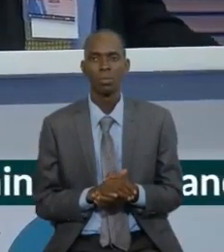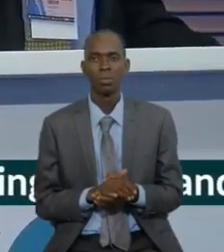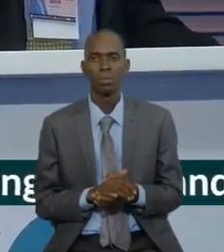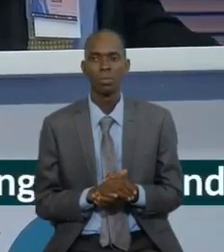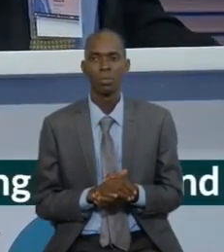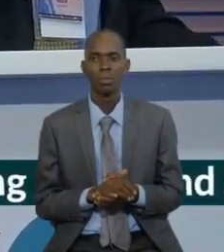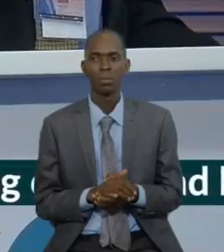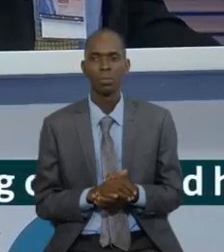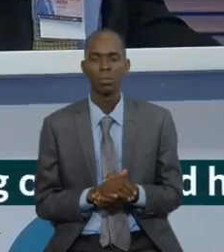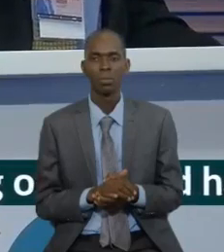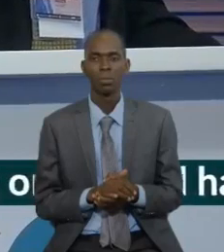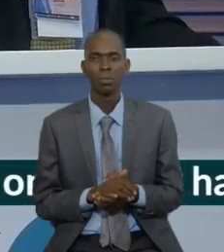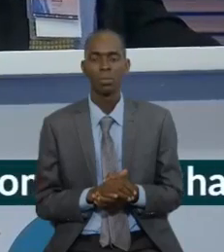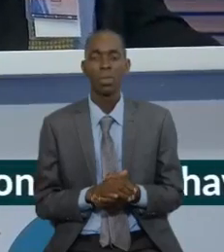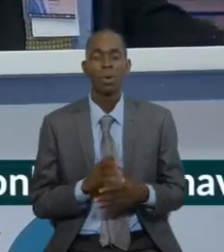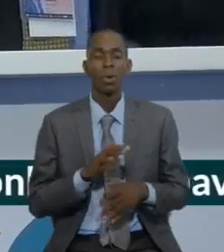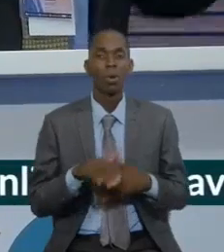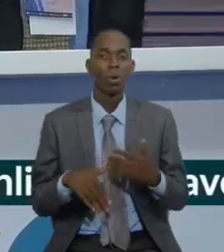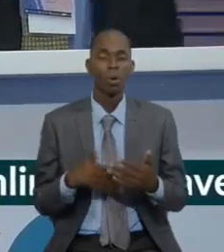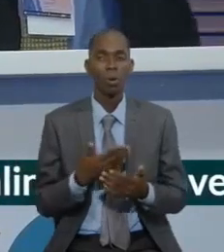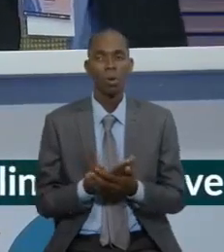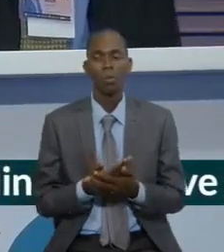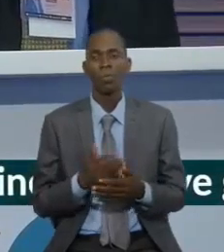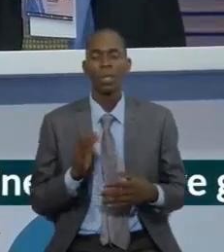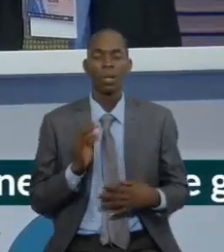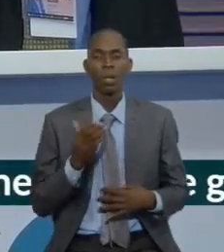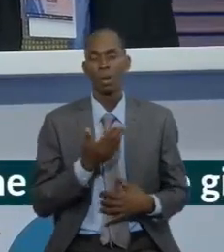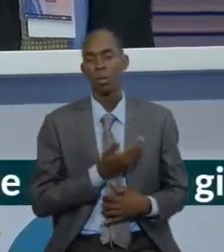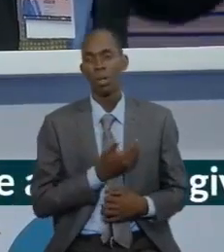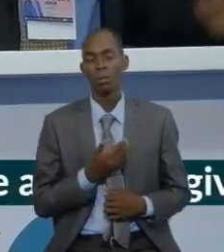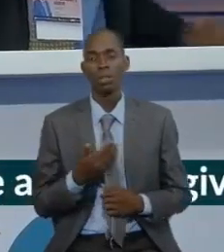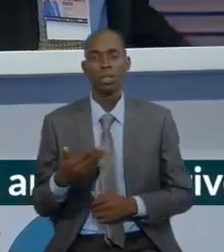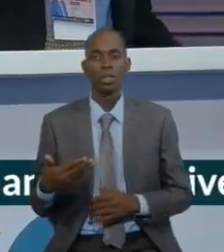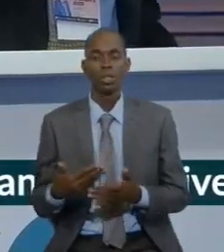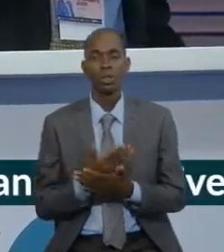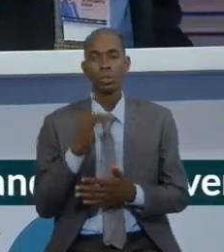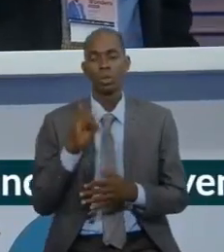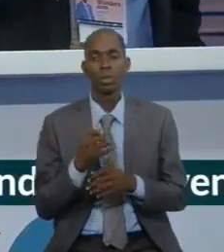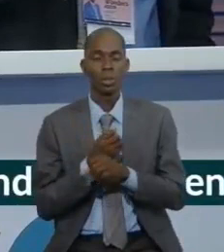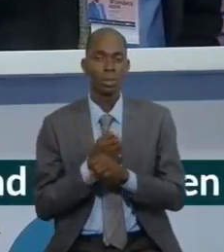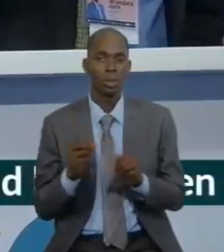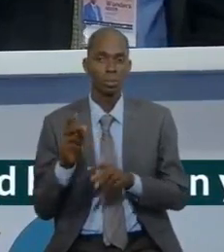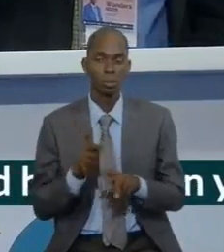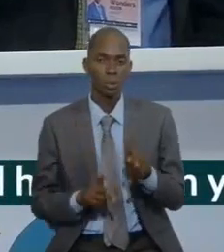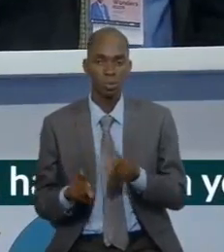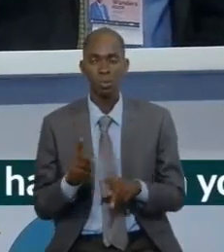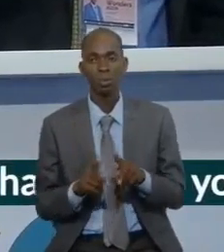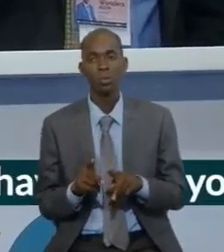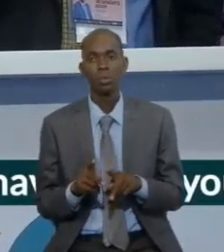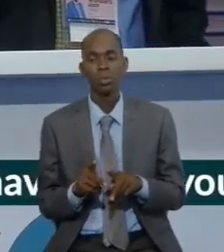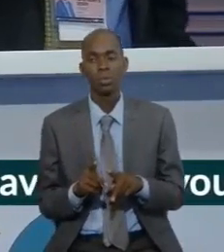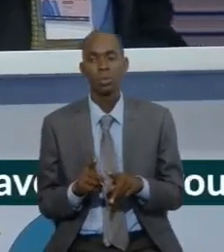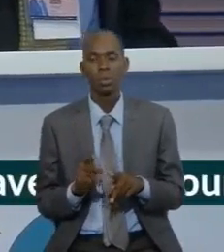All our converts online, take note of the